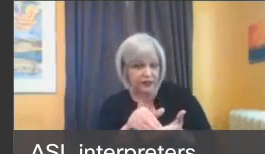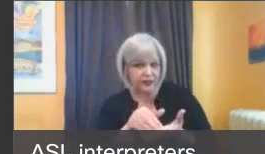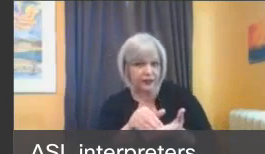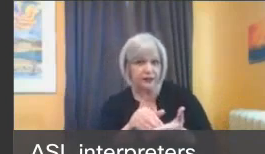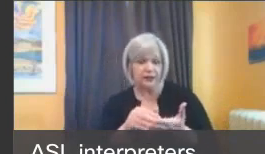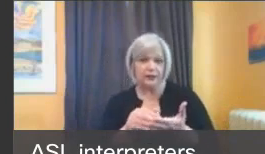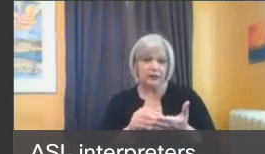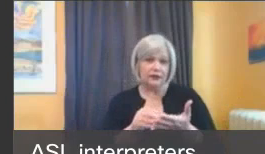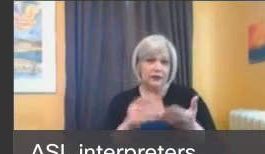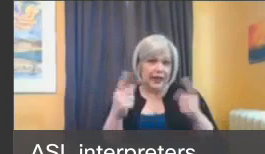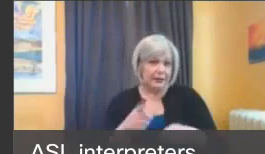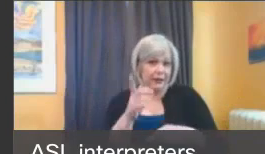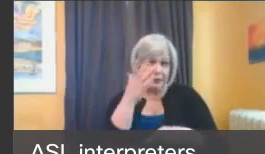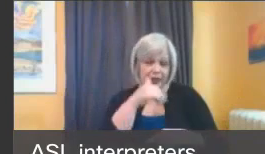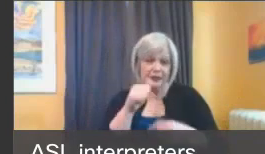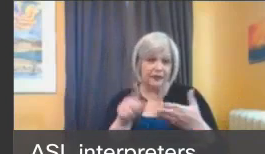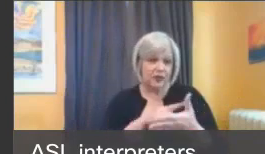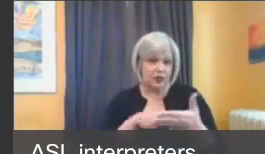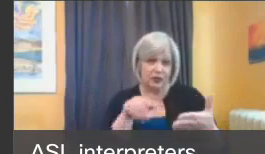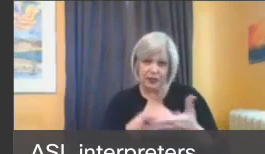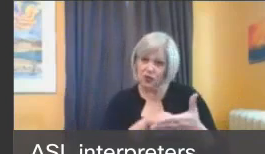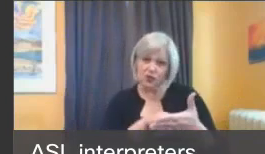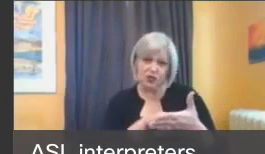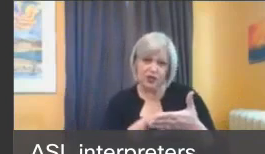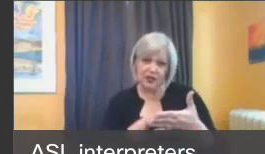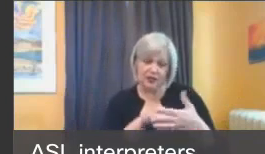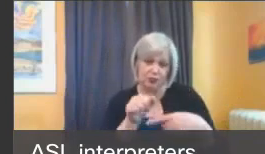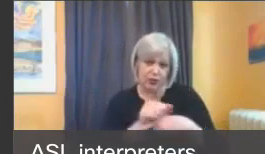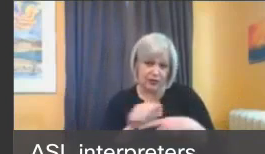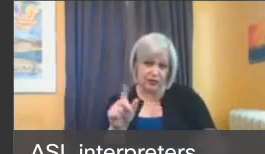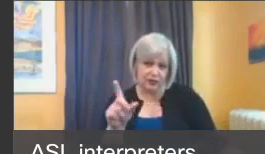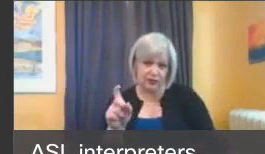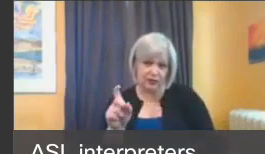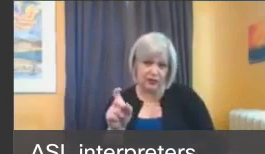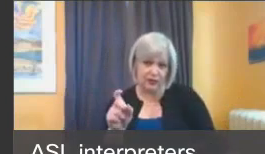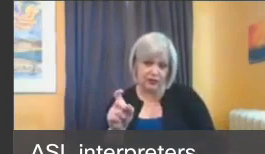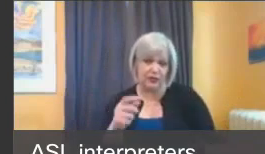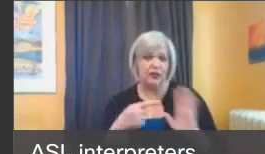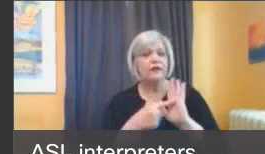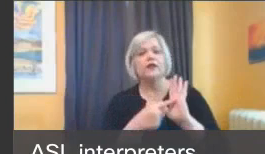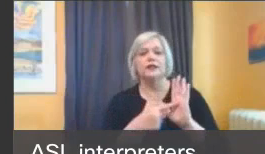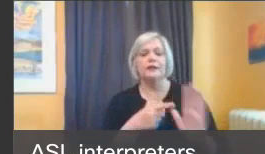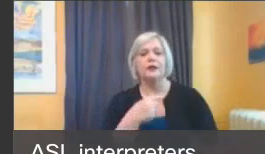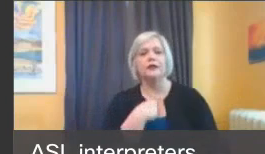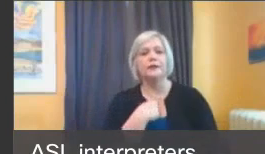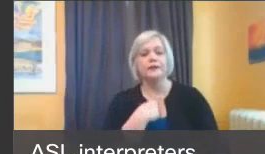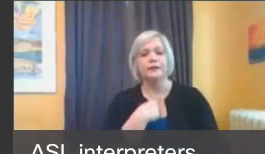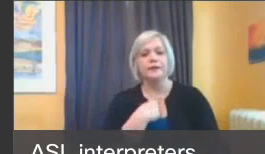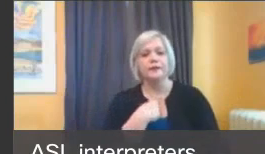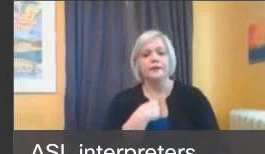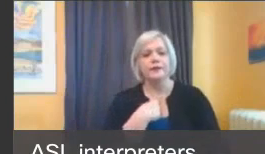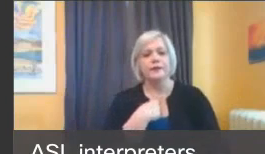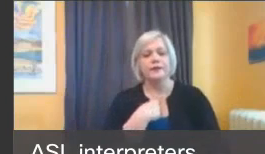occurring as a result of any discriminatory practice? For example, I served for many,